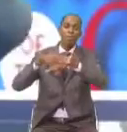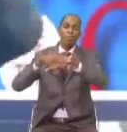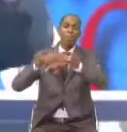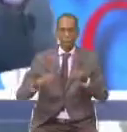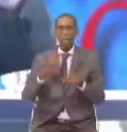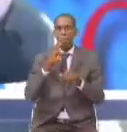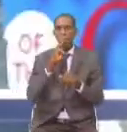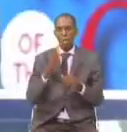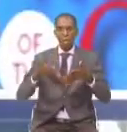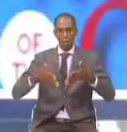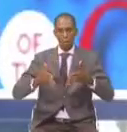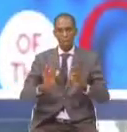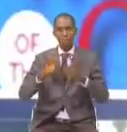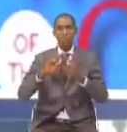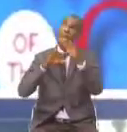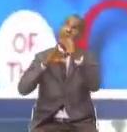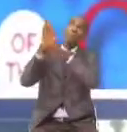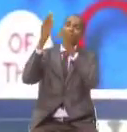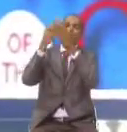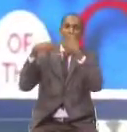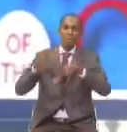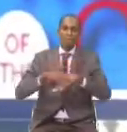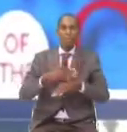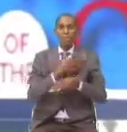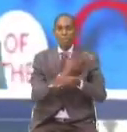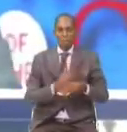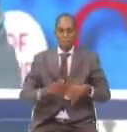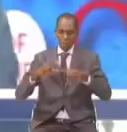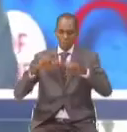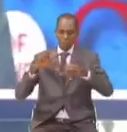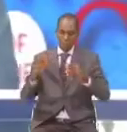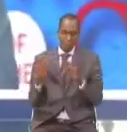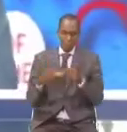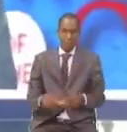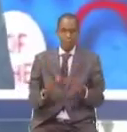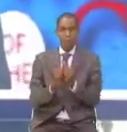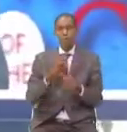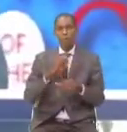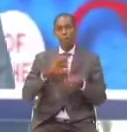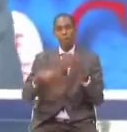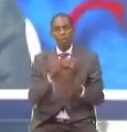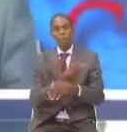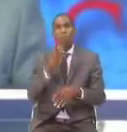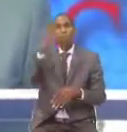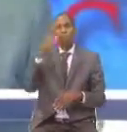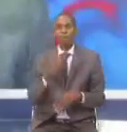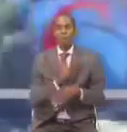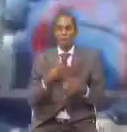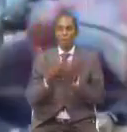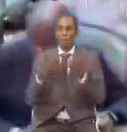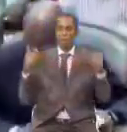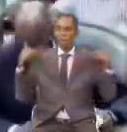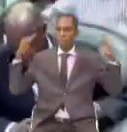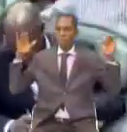get to heaven and sit with the Almighty God and with the angels of God,